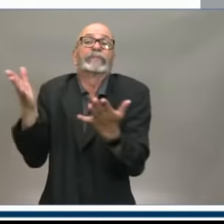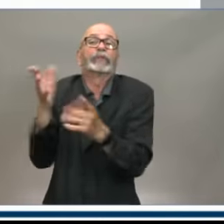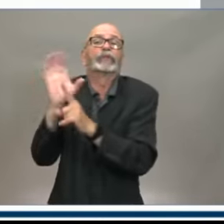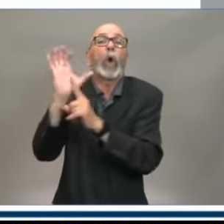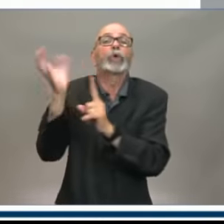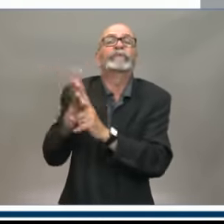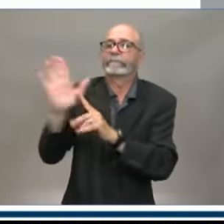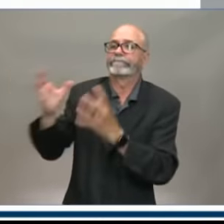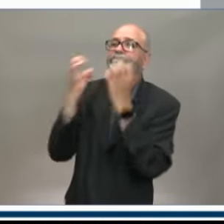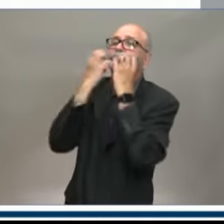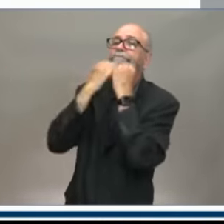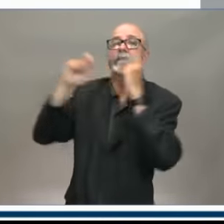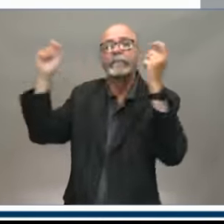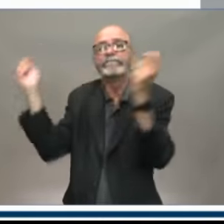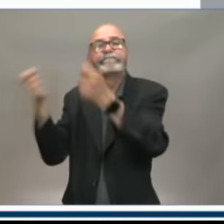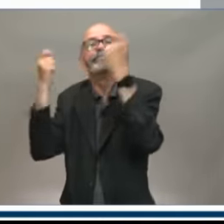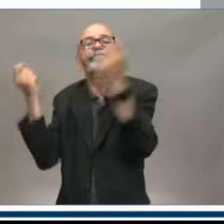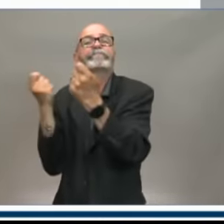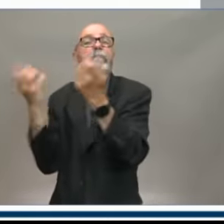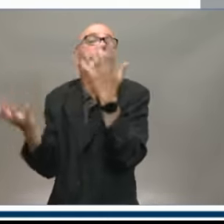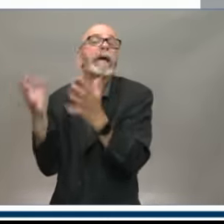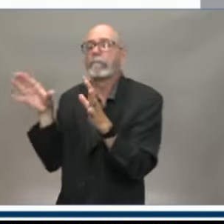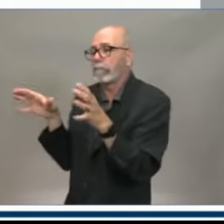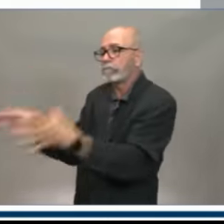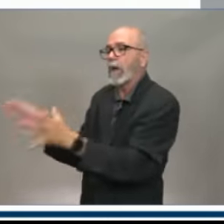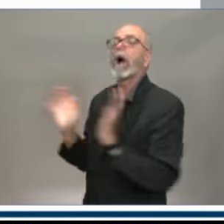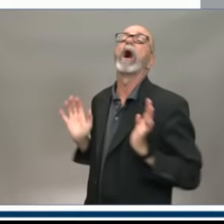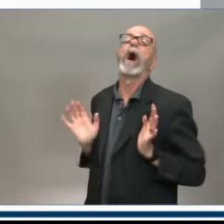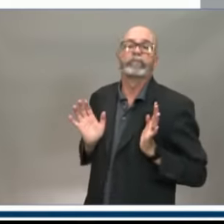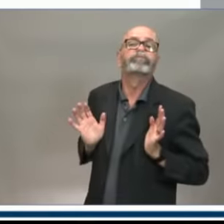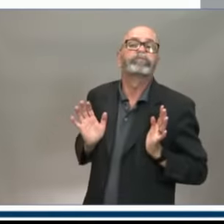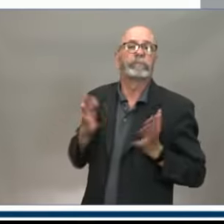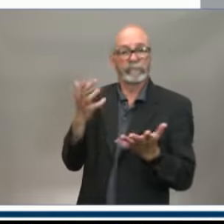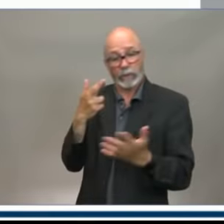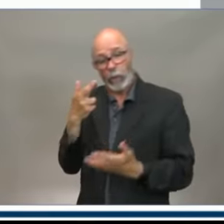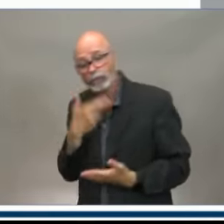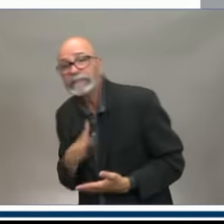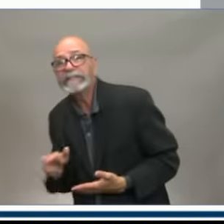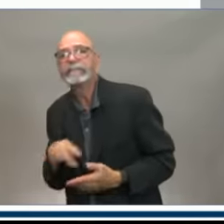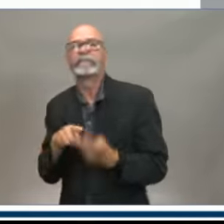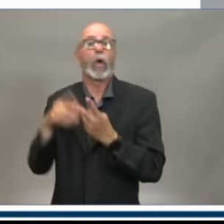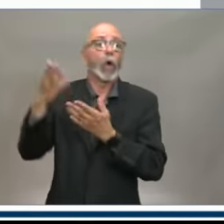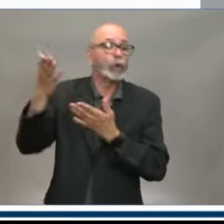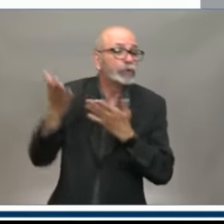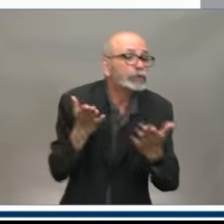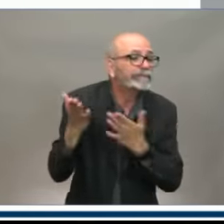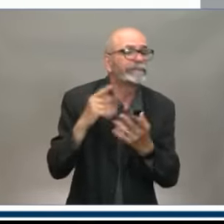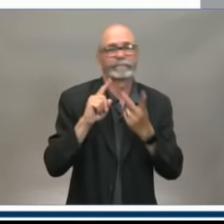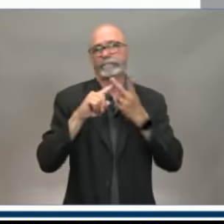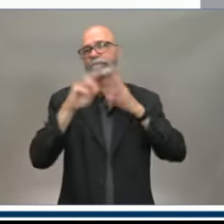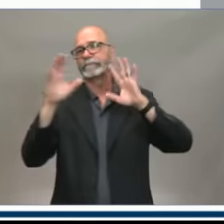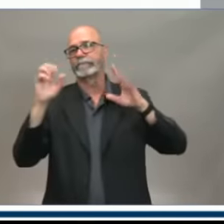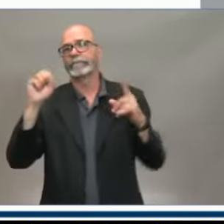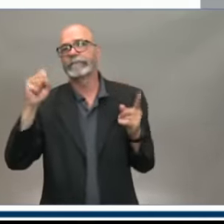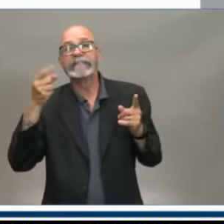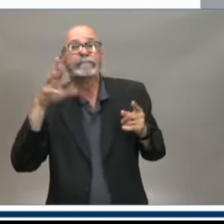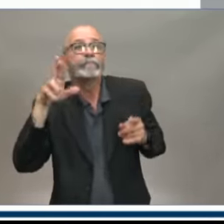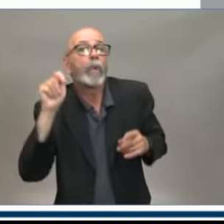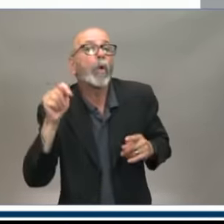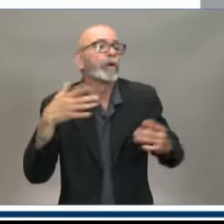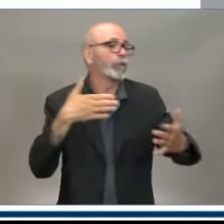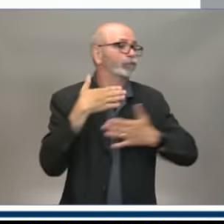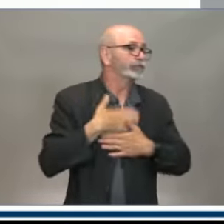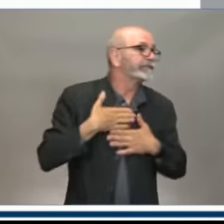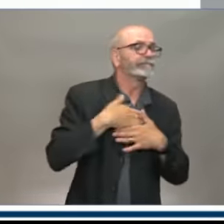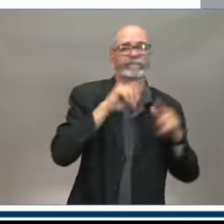have faith services. We have sport, recreation, cultural events. We need to look at